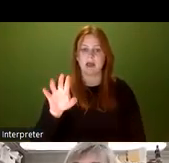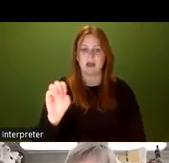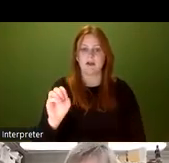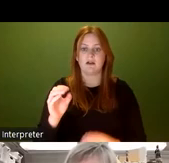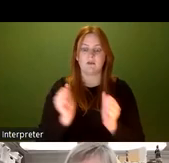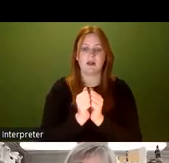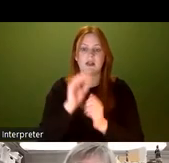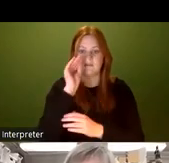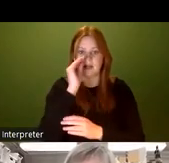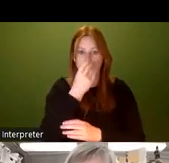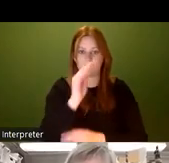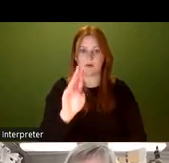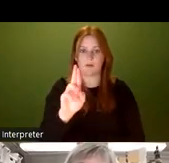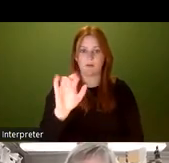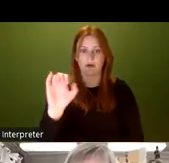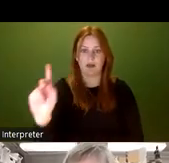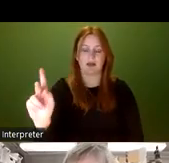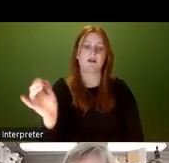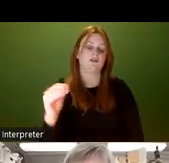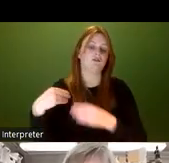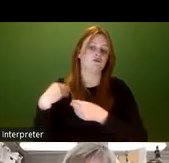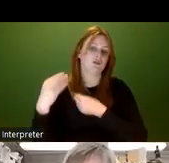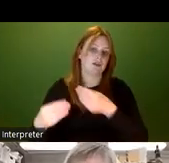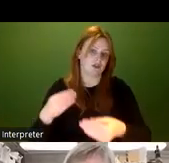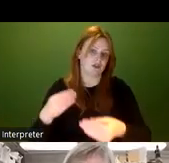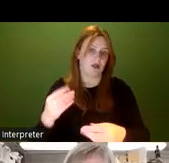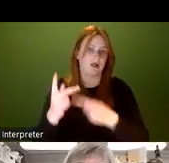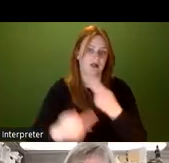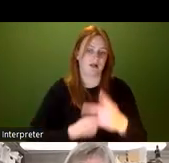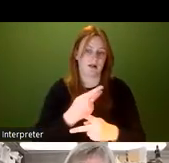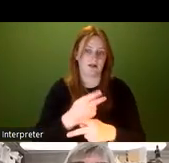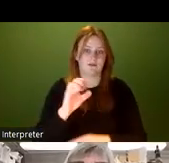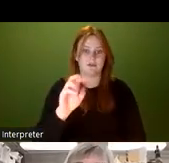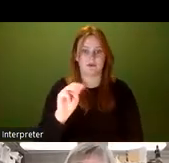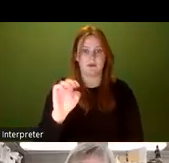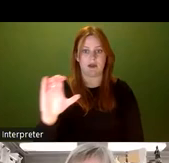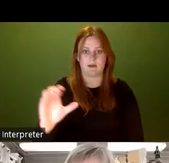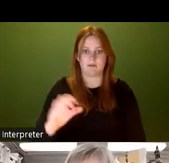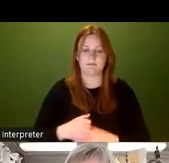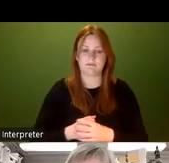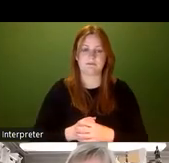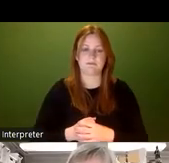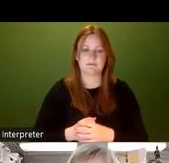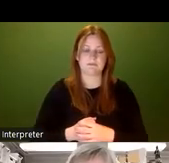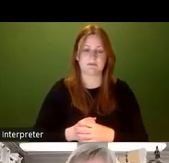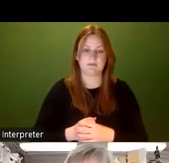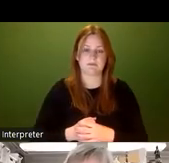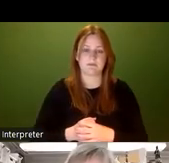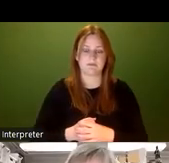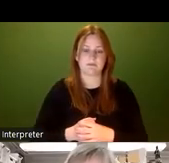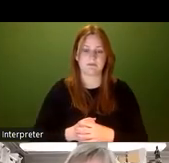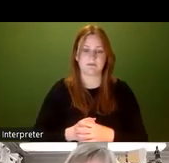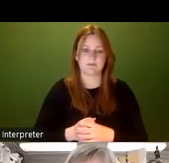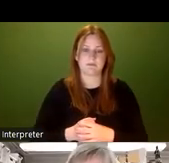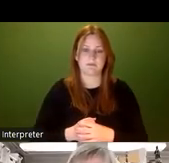Flower brick's also a very traditional form in ceramics. Usually there's a